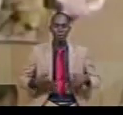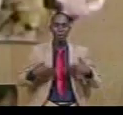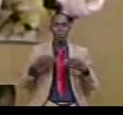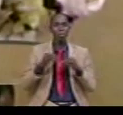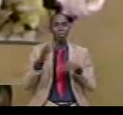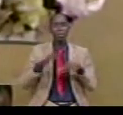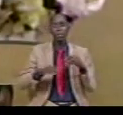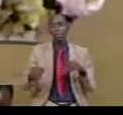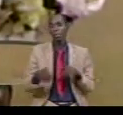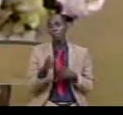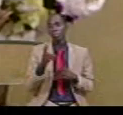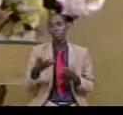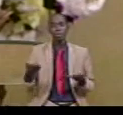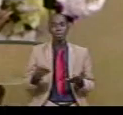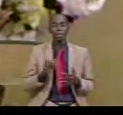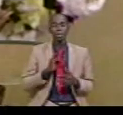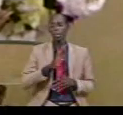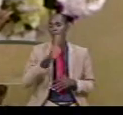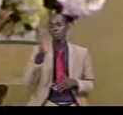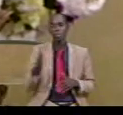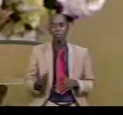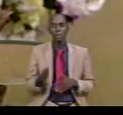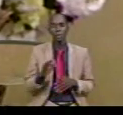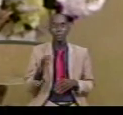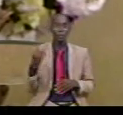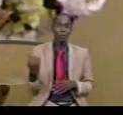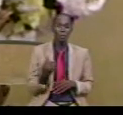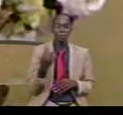else I have ever known.